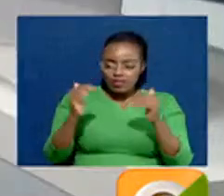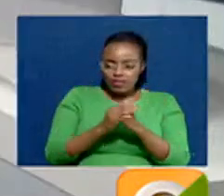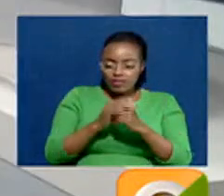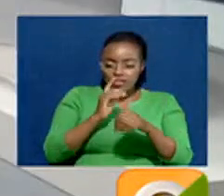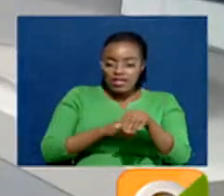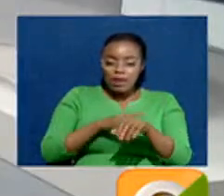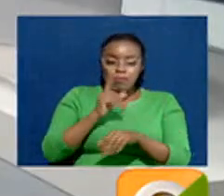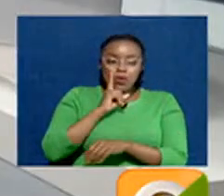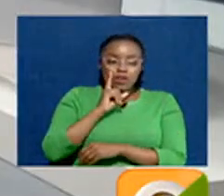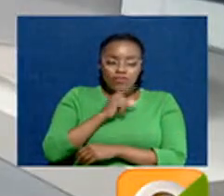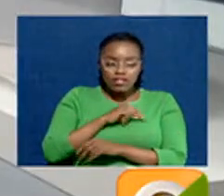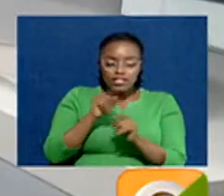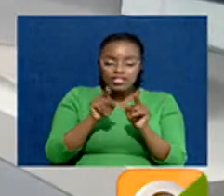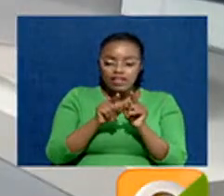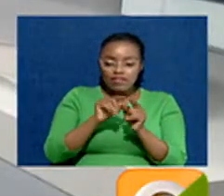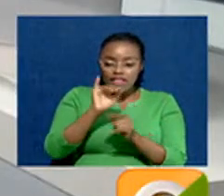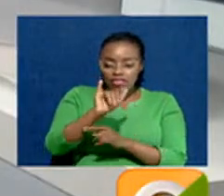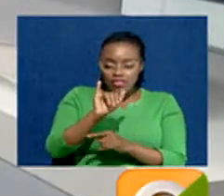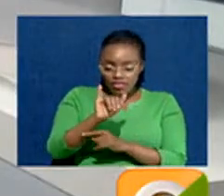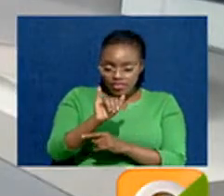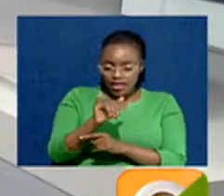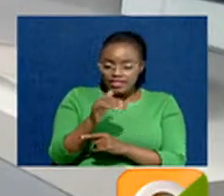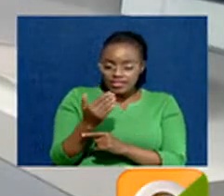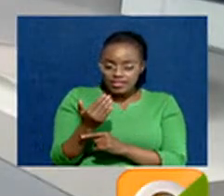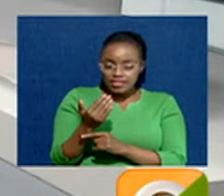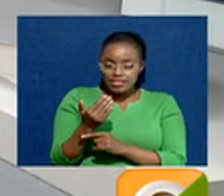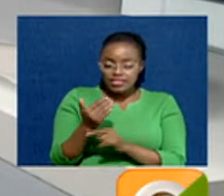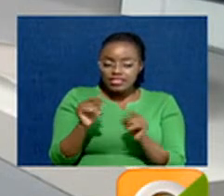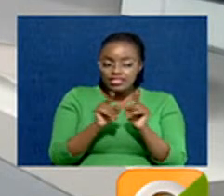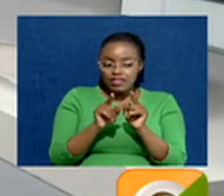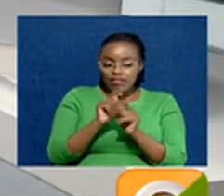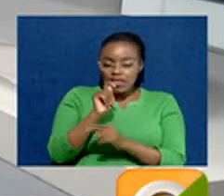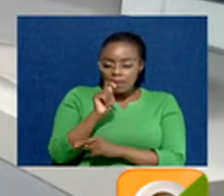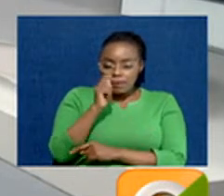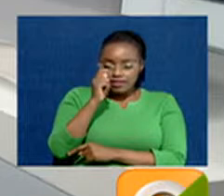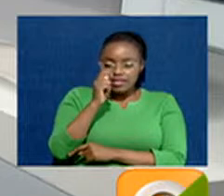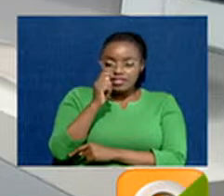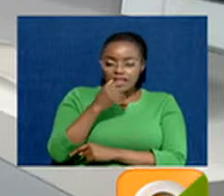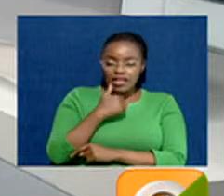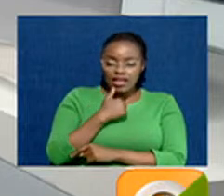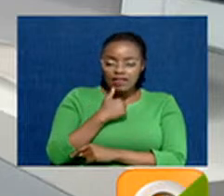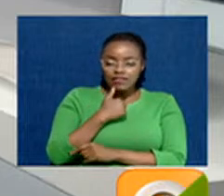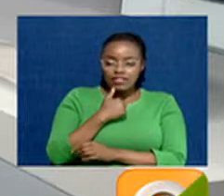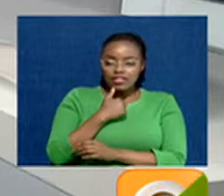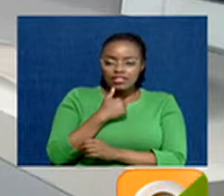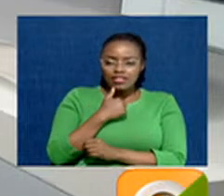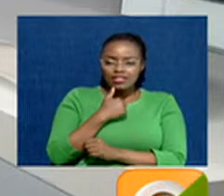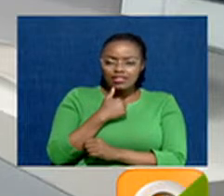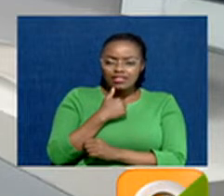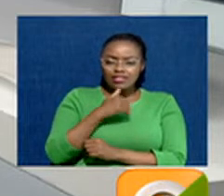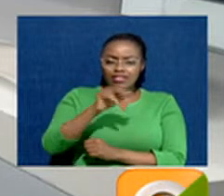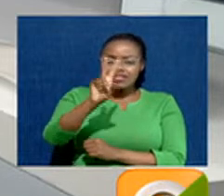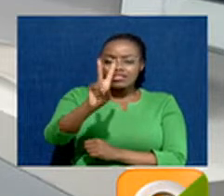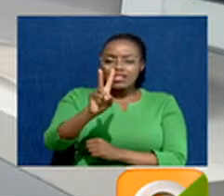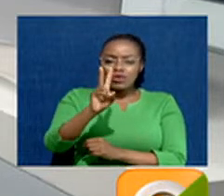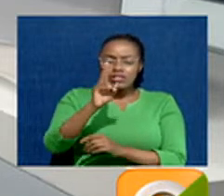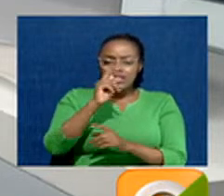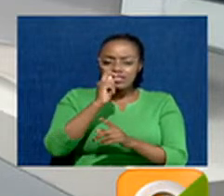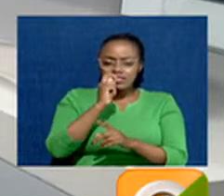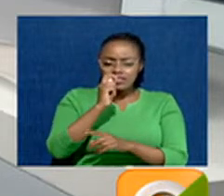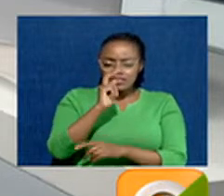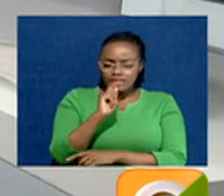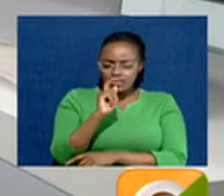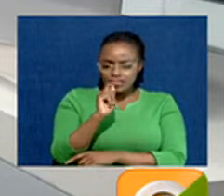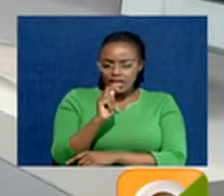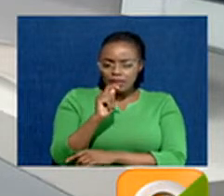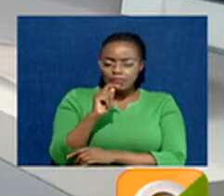finish, as we wrap up, that in 2018, when President Uhuru Kenyatta unveiled his second term cabinet,